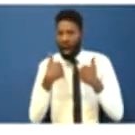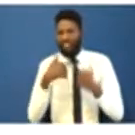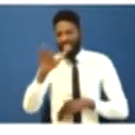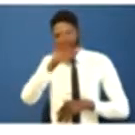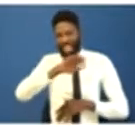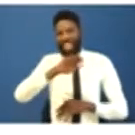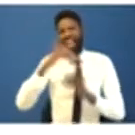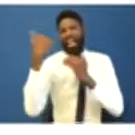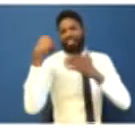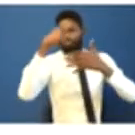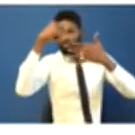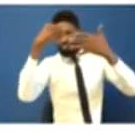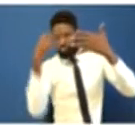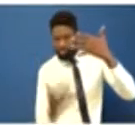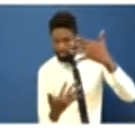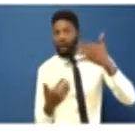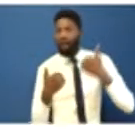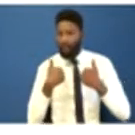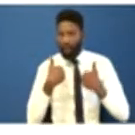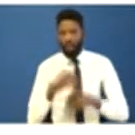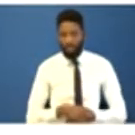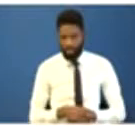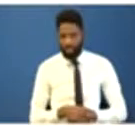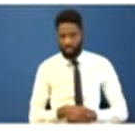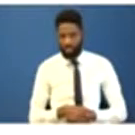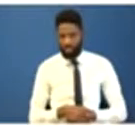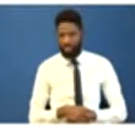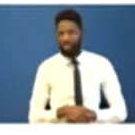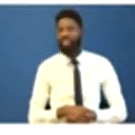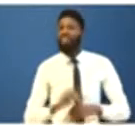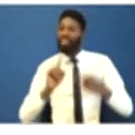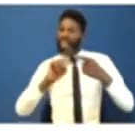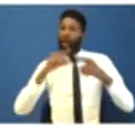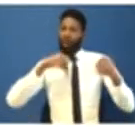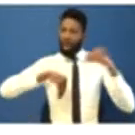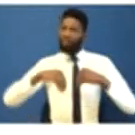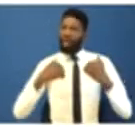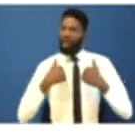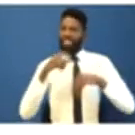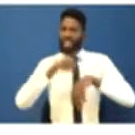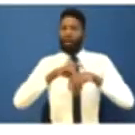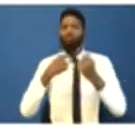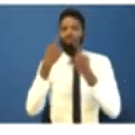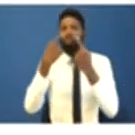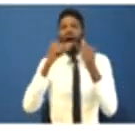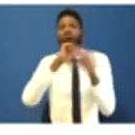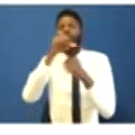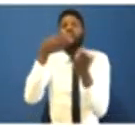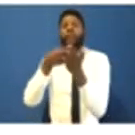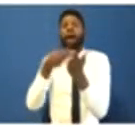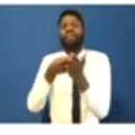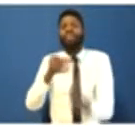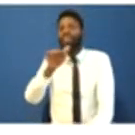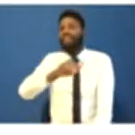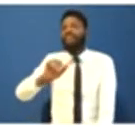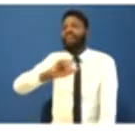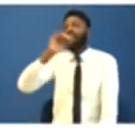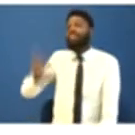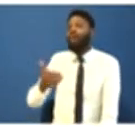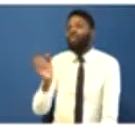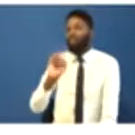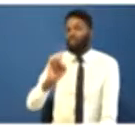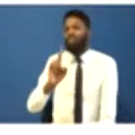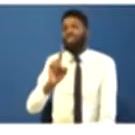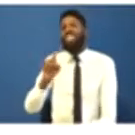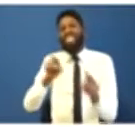areas and the question of corruption comes up when you mention money in the city of nairobi and it seems endemic what